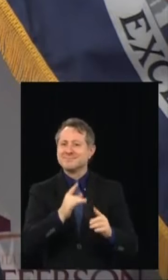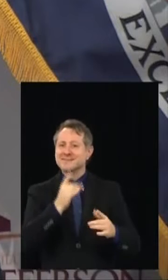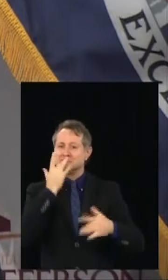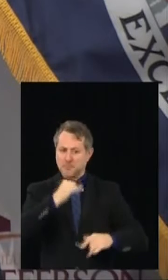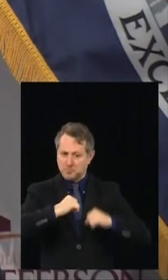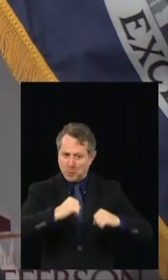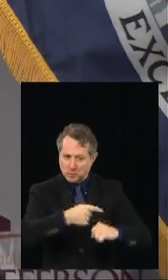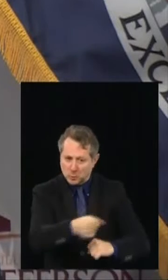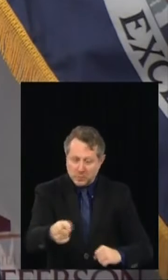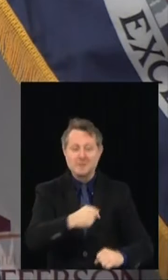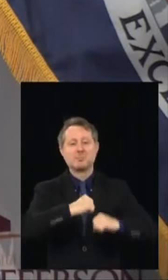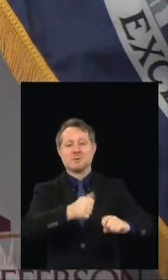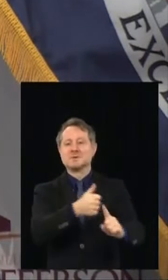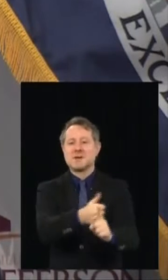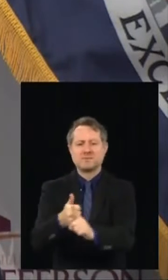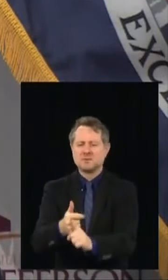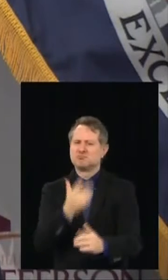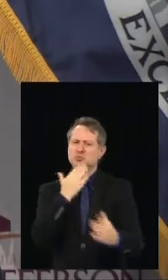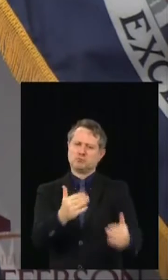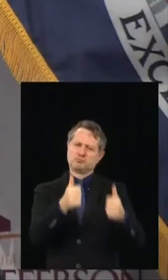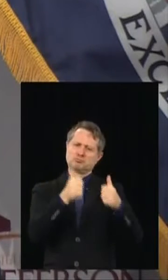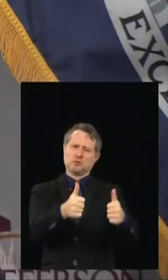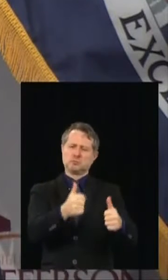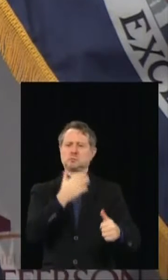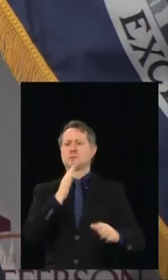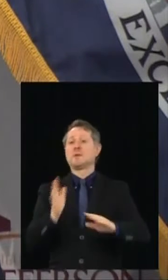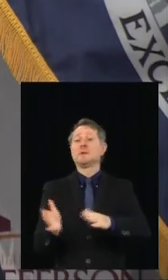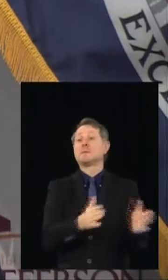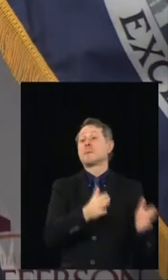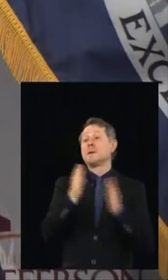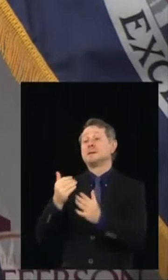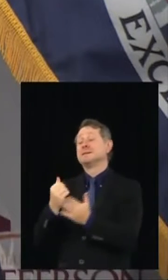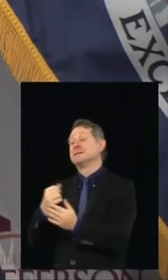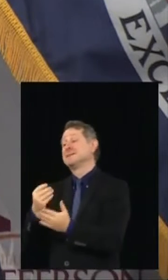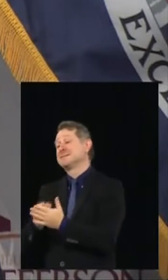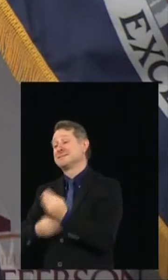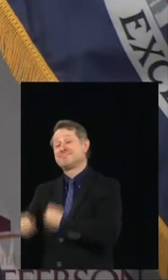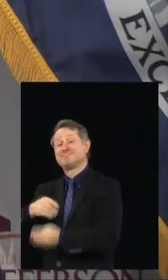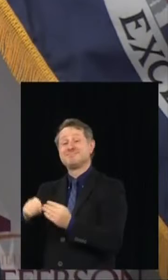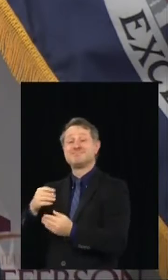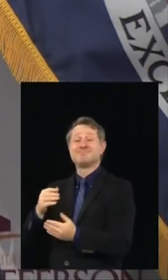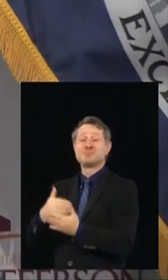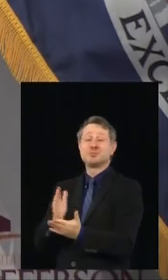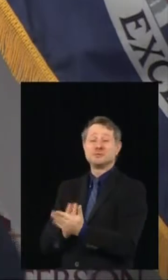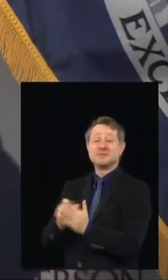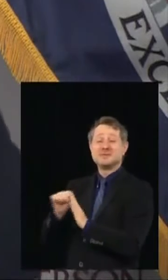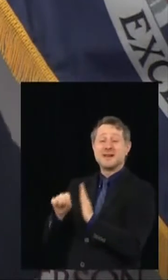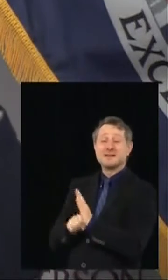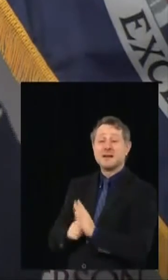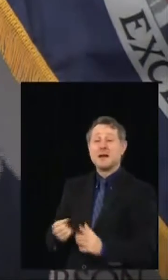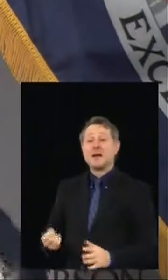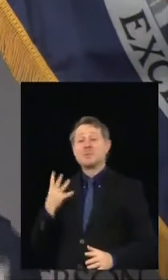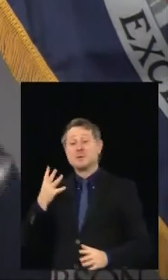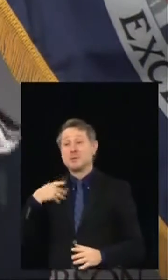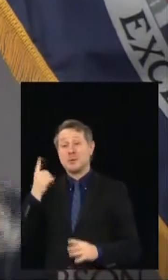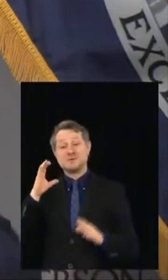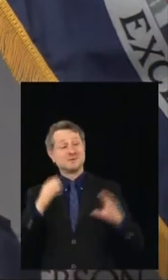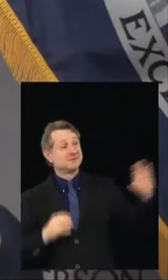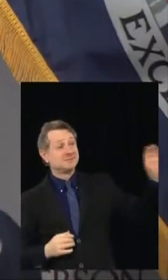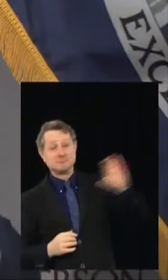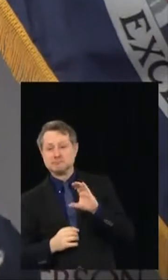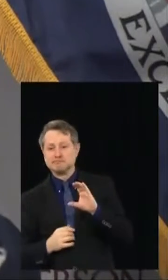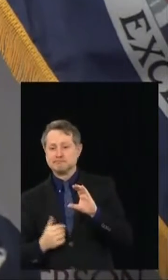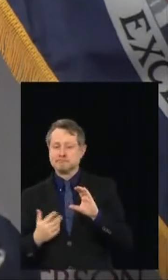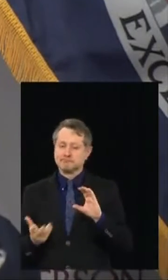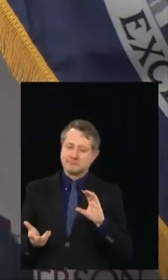news. As far as the state budget is purely going to be a function of what we get from Washington. We have a